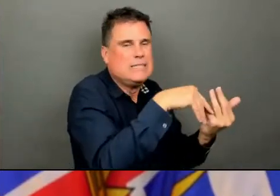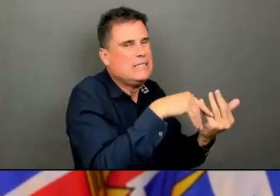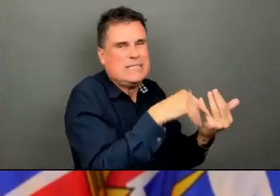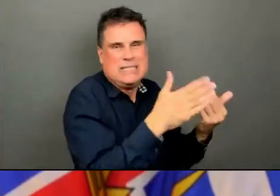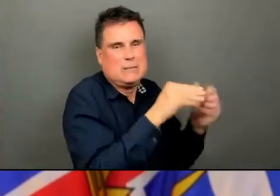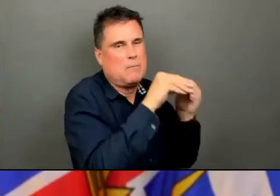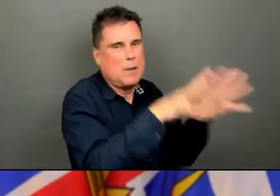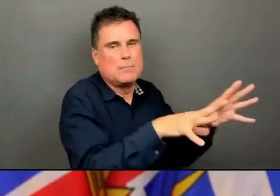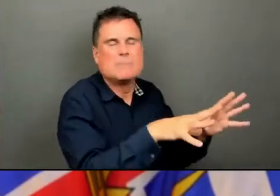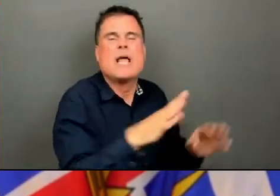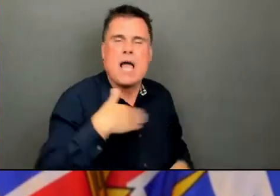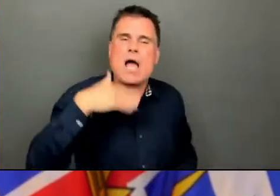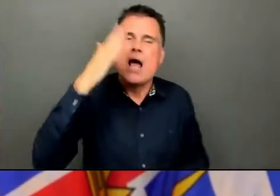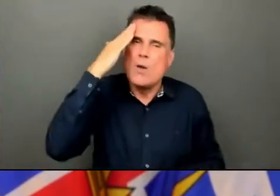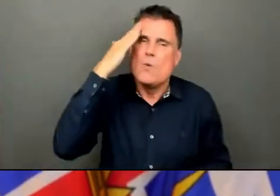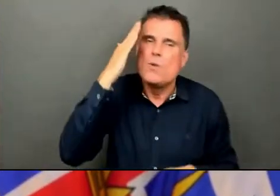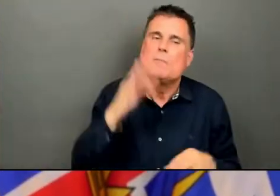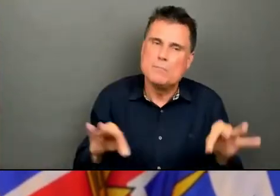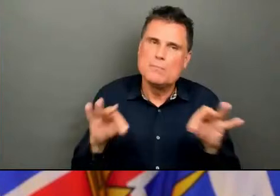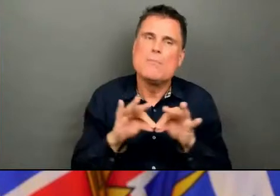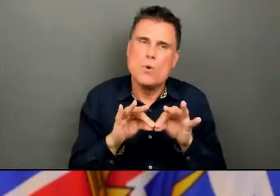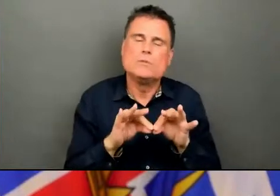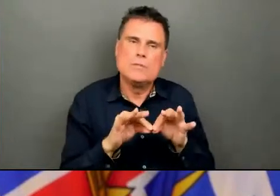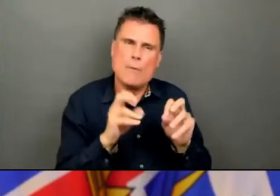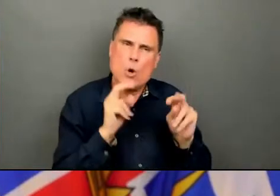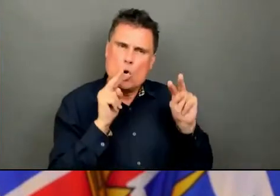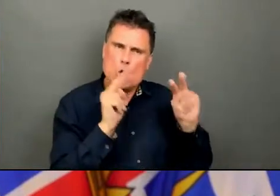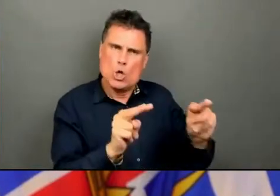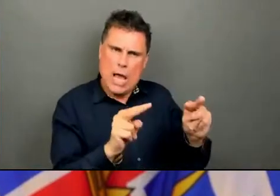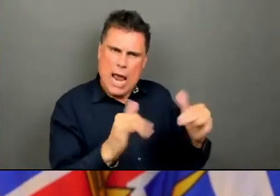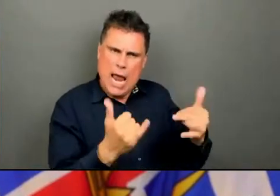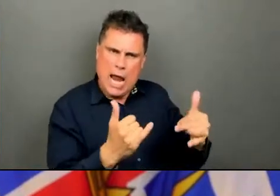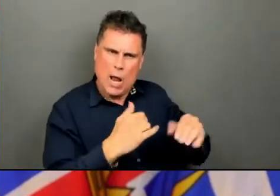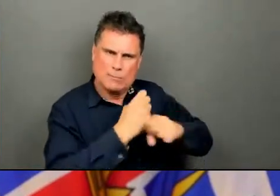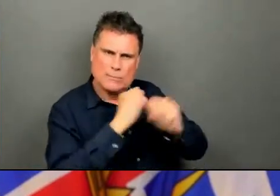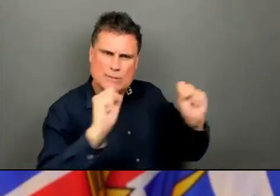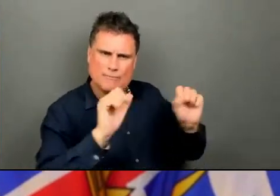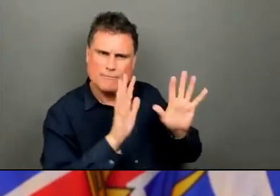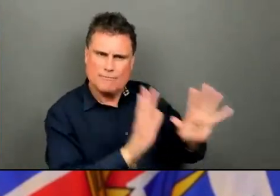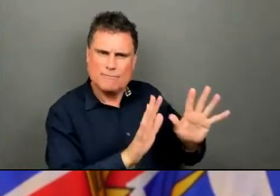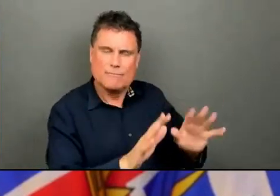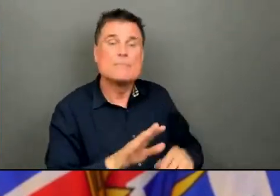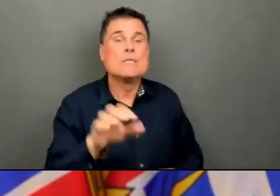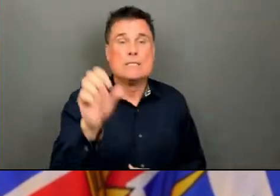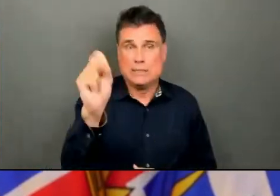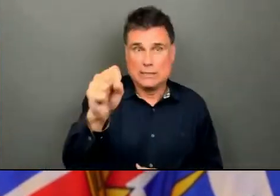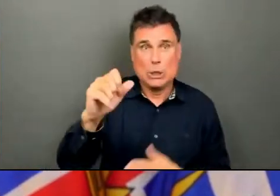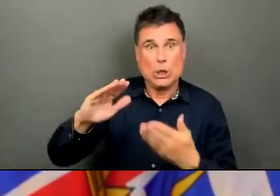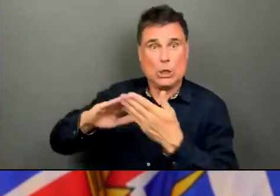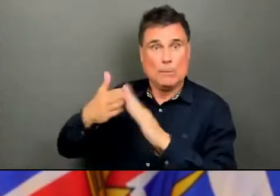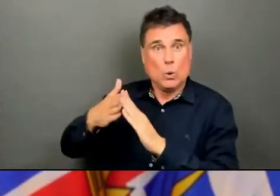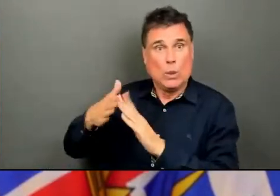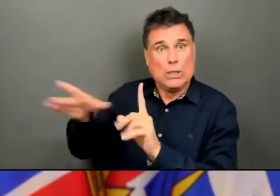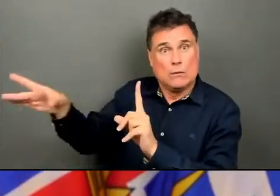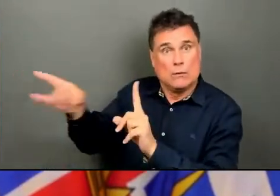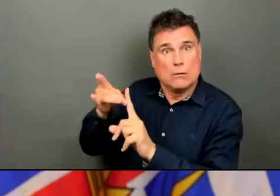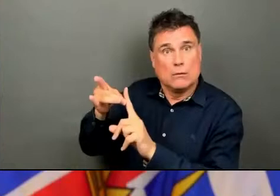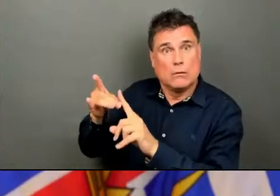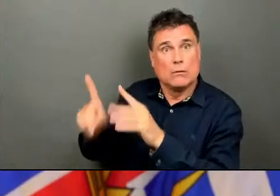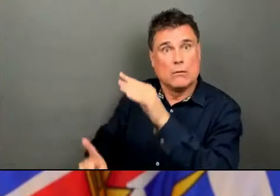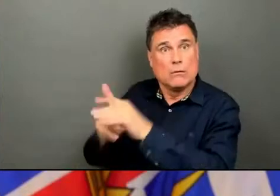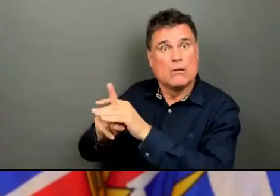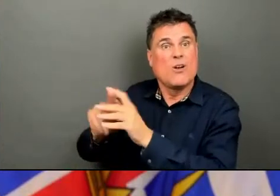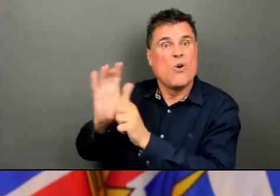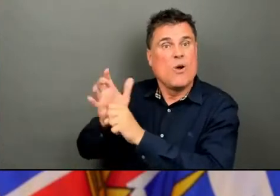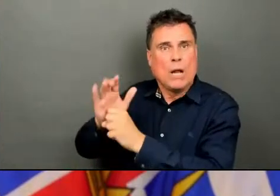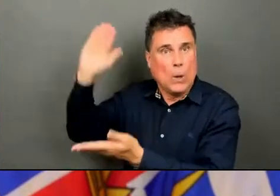And those are things that are important right now. And yes, as transmission goes down in our communities and as more people are protected and the